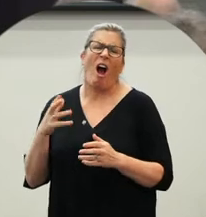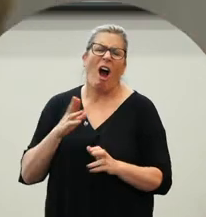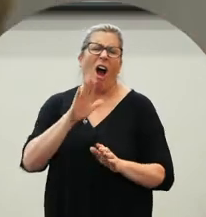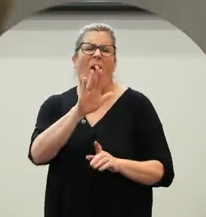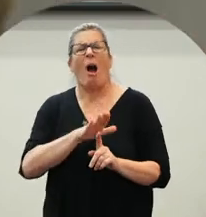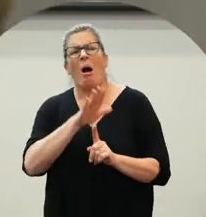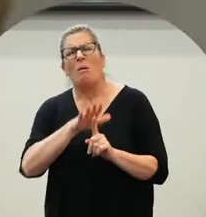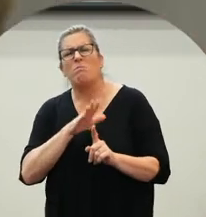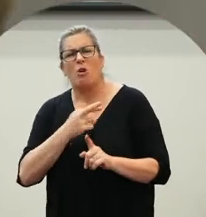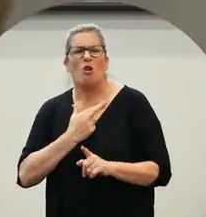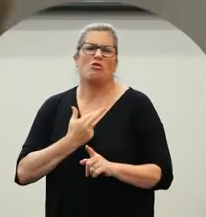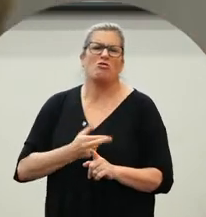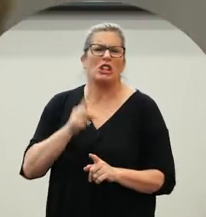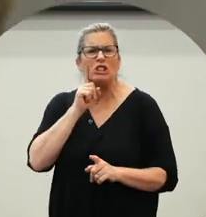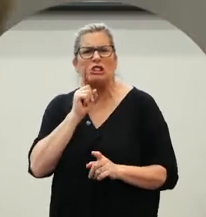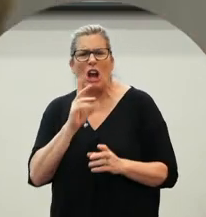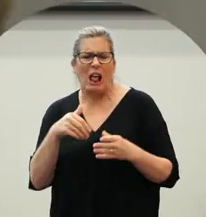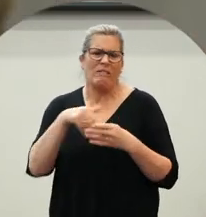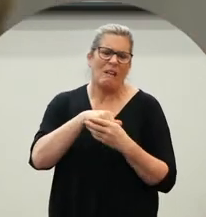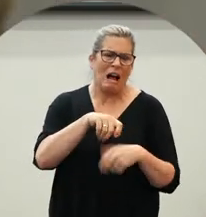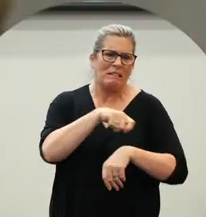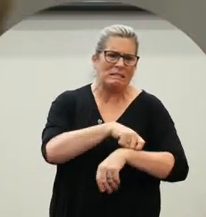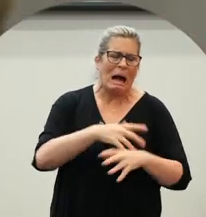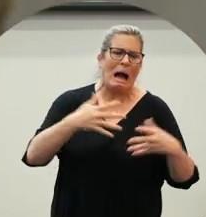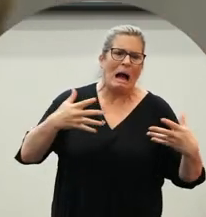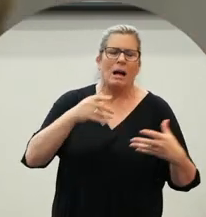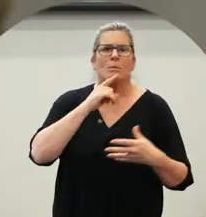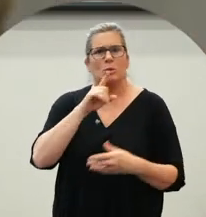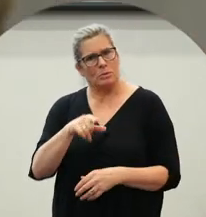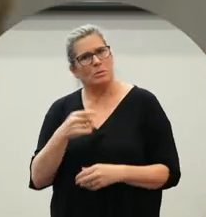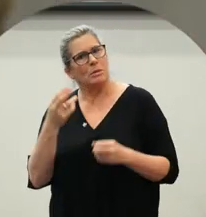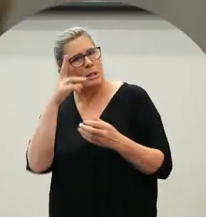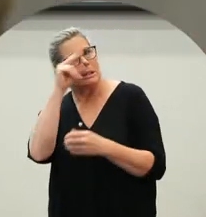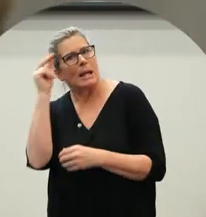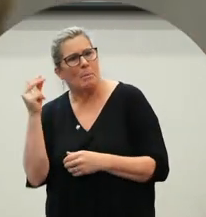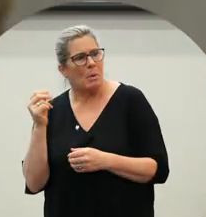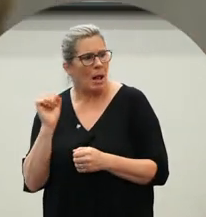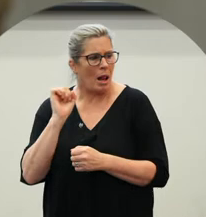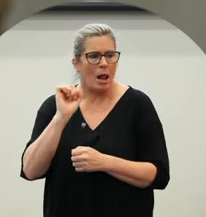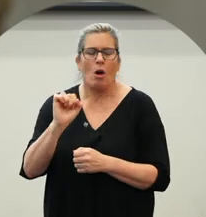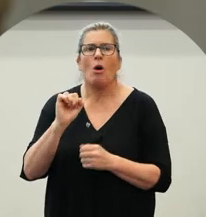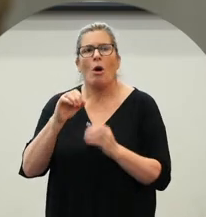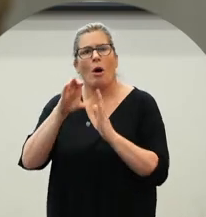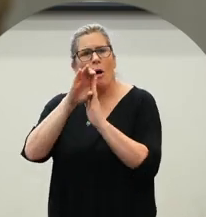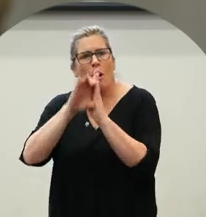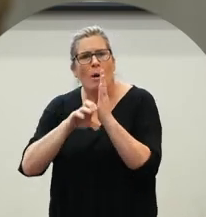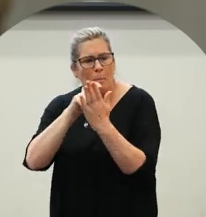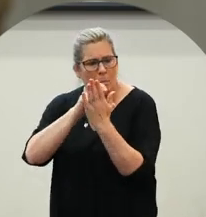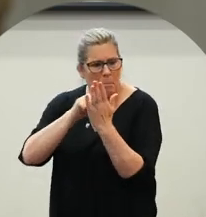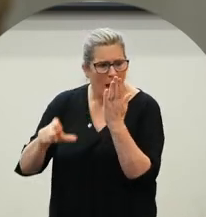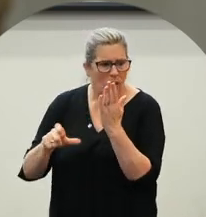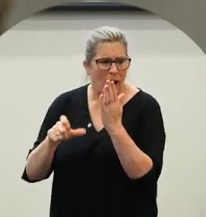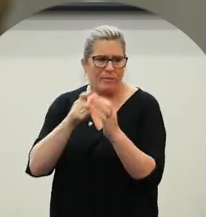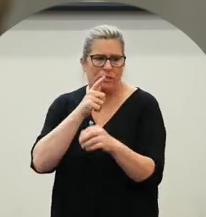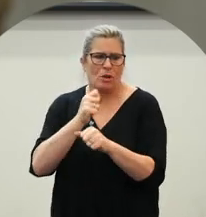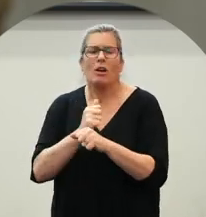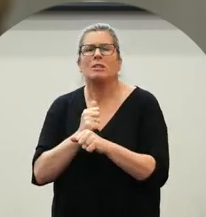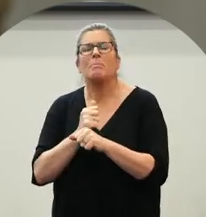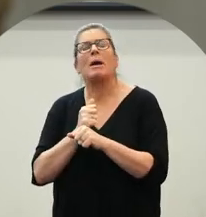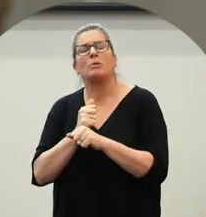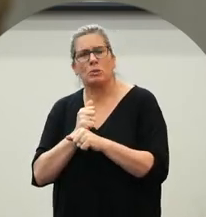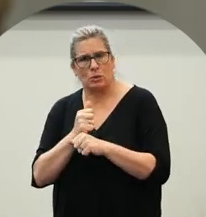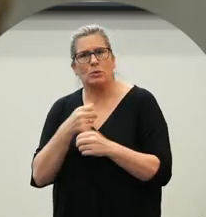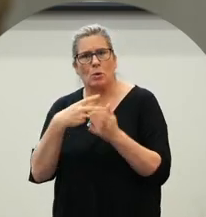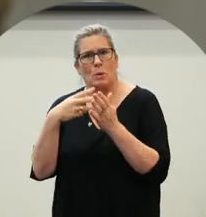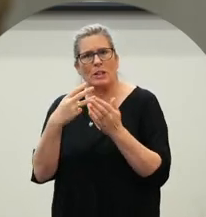girl. Just to give you an example, this is her, this paragraph leads into the whole section about when